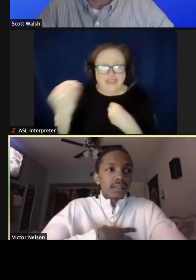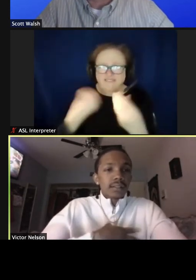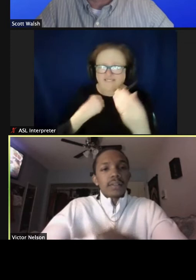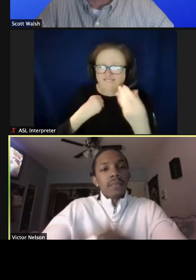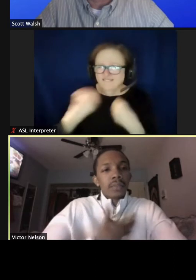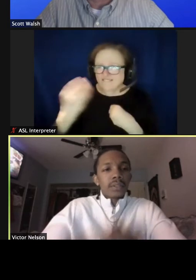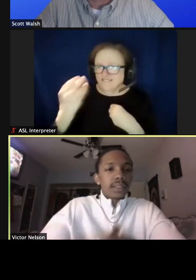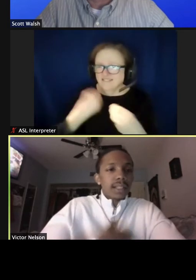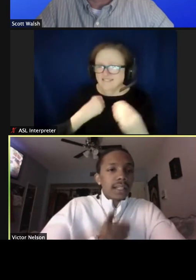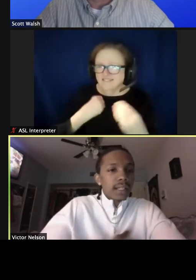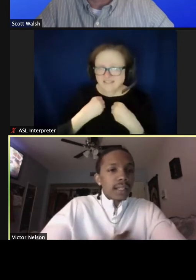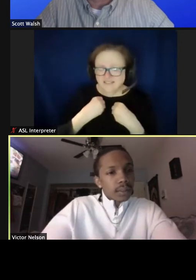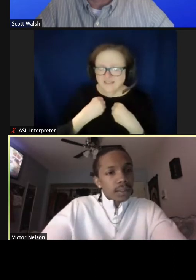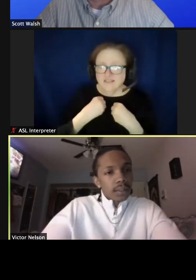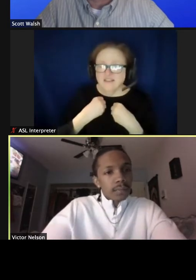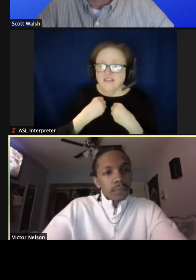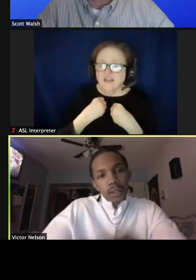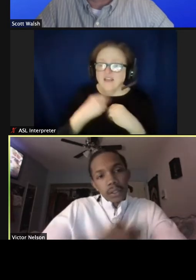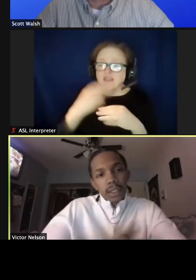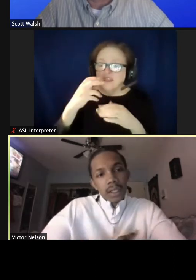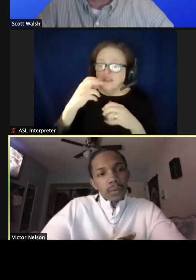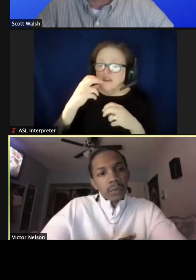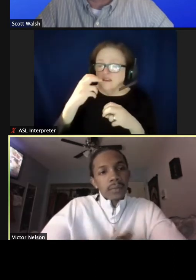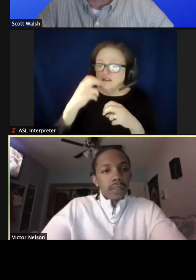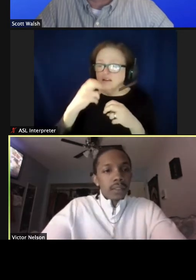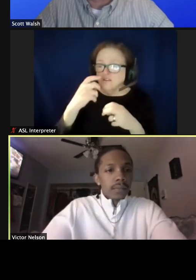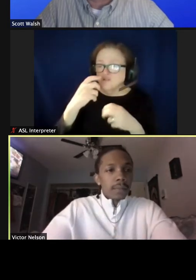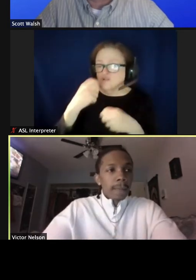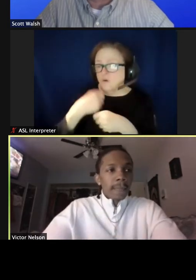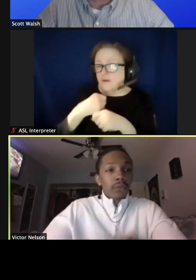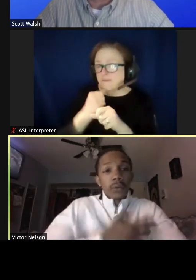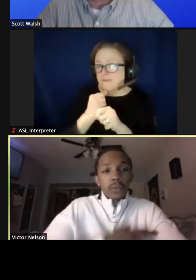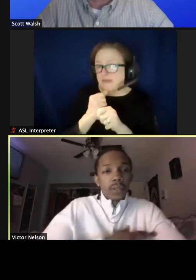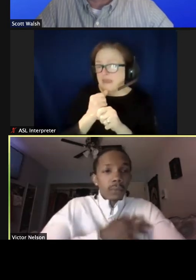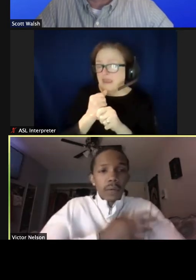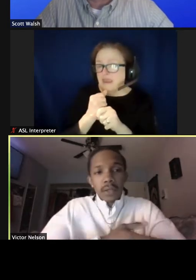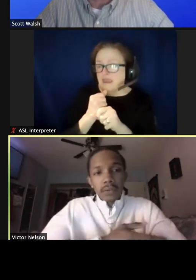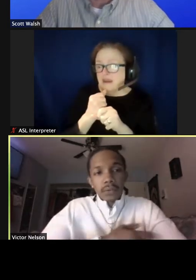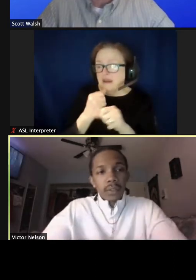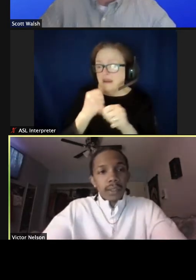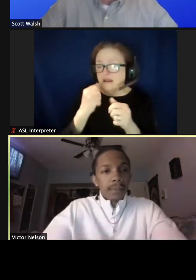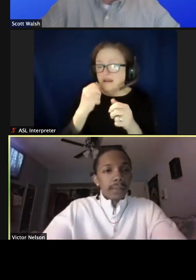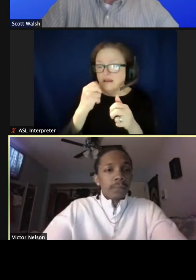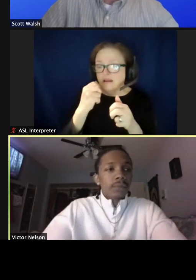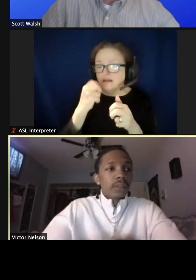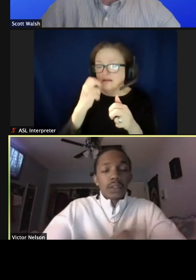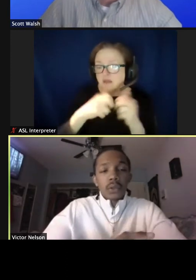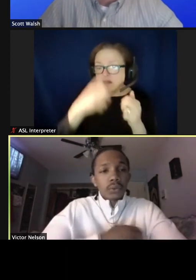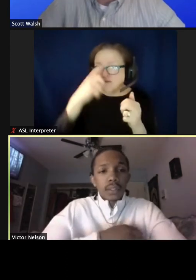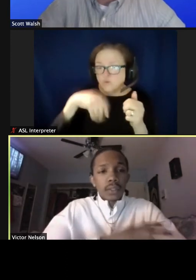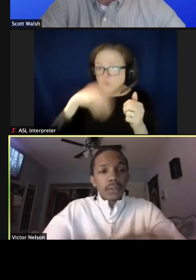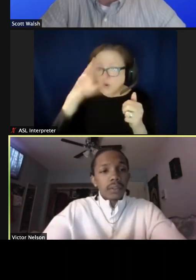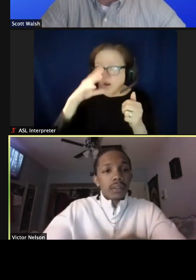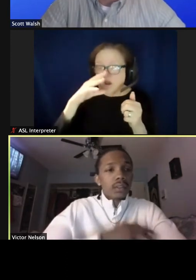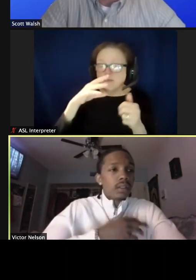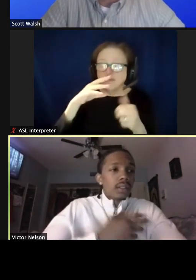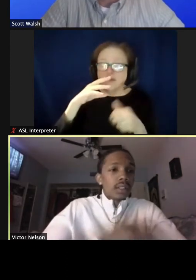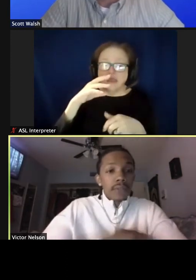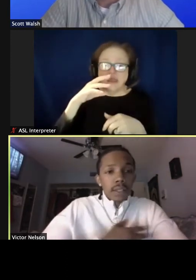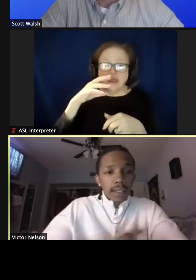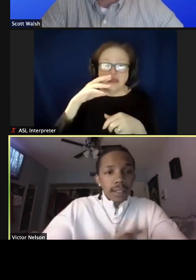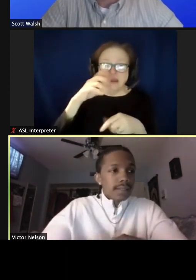the tough person that I had to become on account of me growing up where I grew up and in a cultured area.